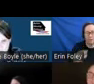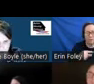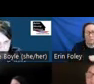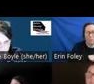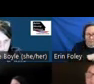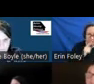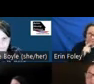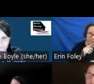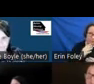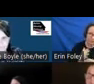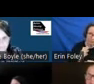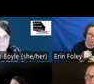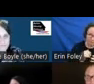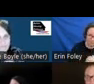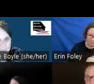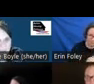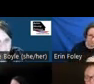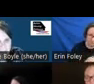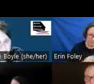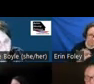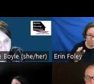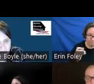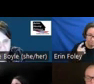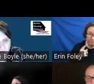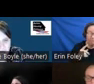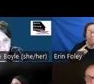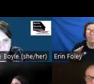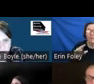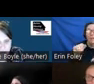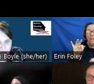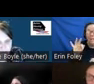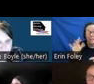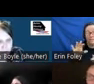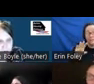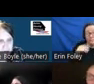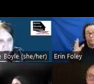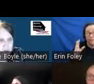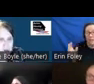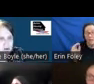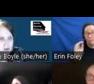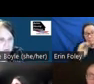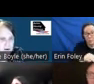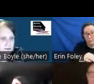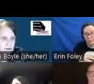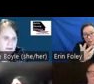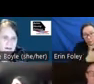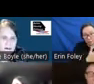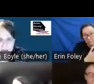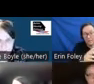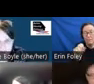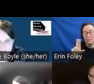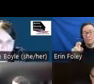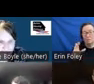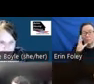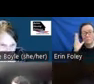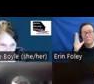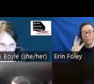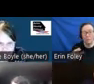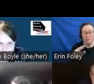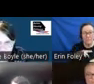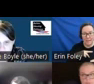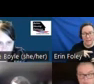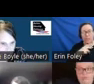for the mortgage. An adult foster care provider moves in with Sue. Sue's parents retire and Sue moves on